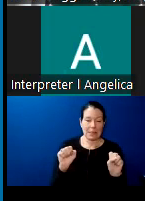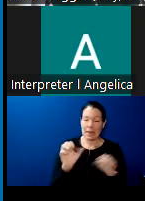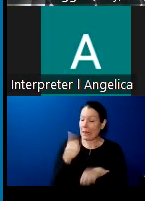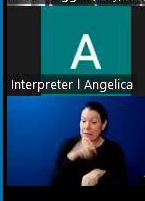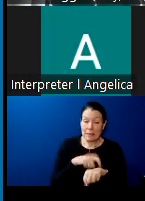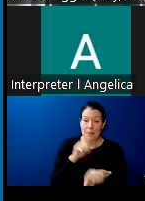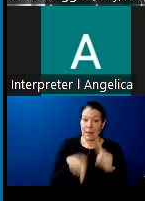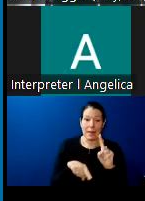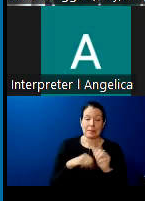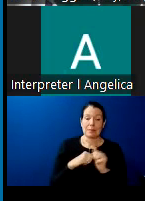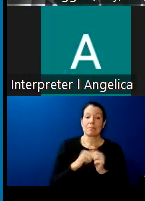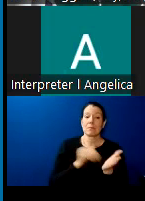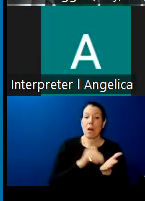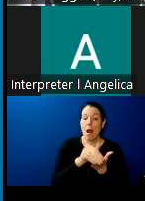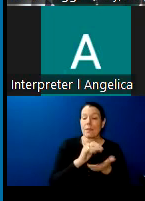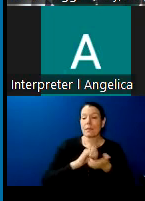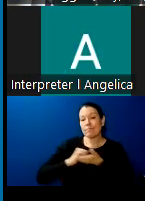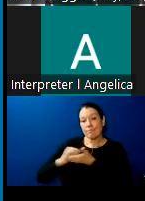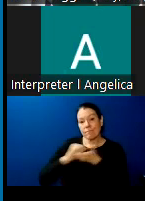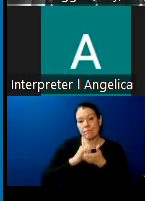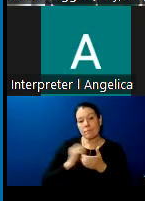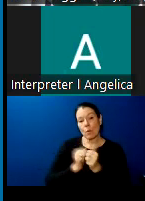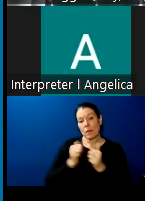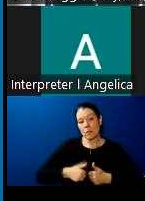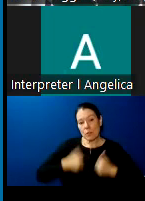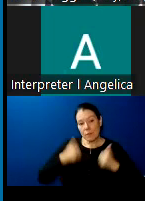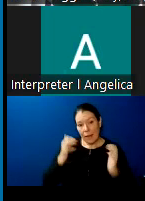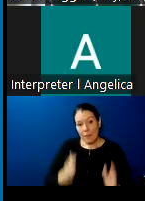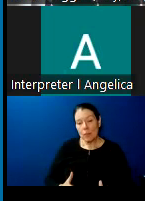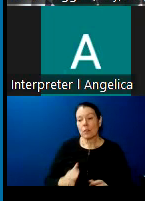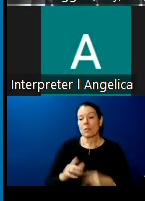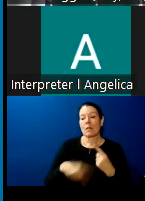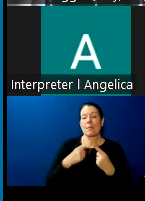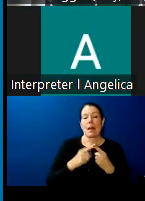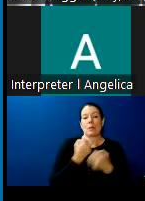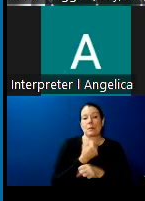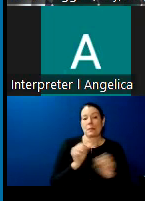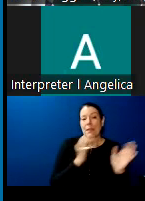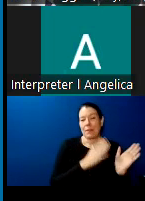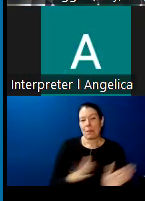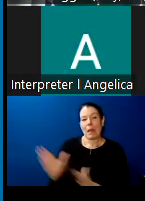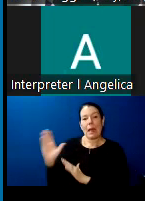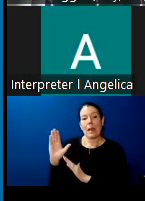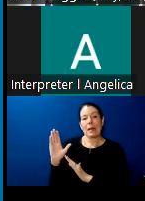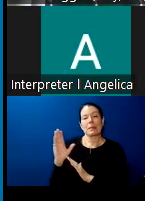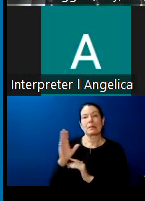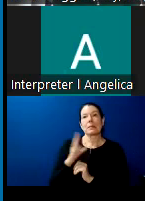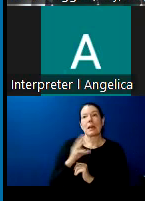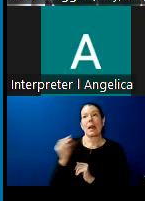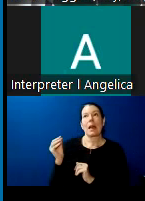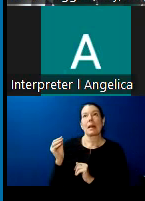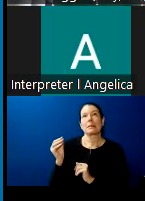and often we're collaborating with survivors on safety plans because that person is in